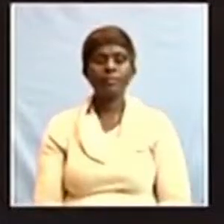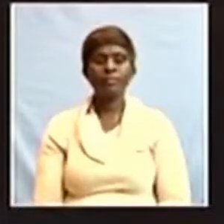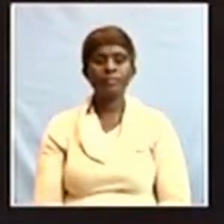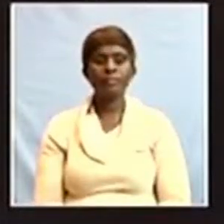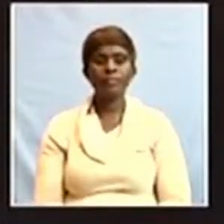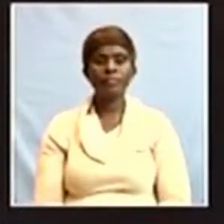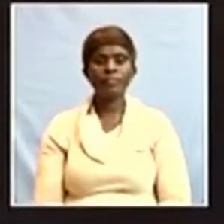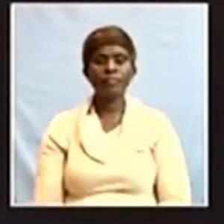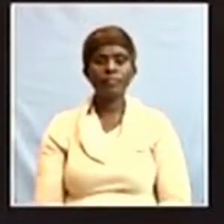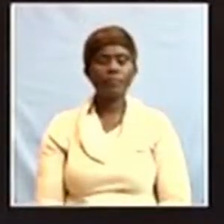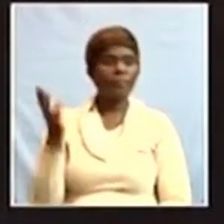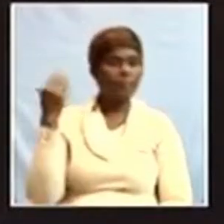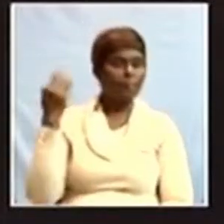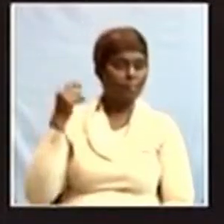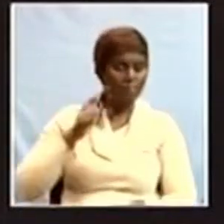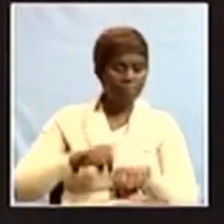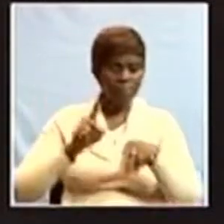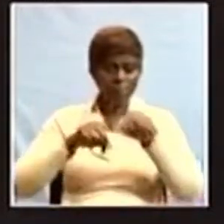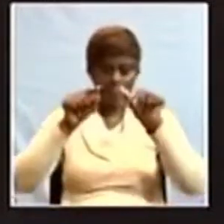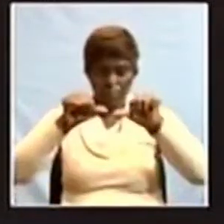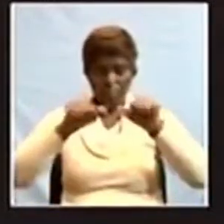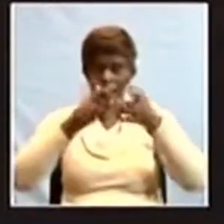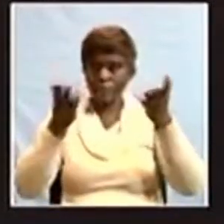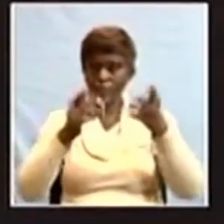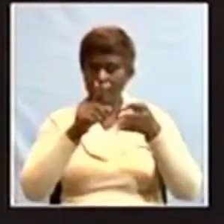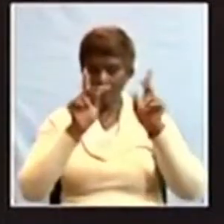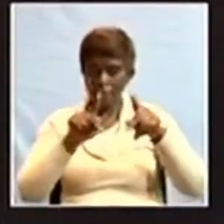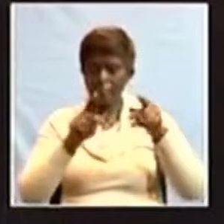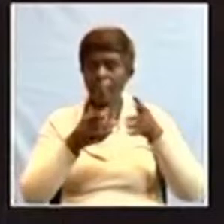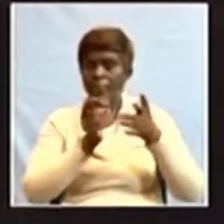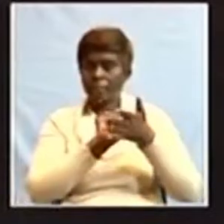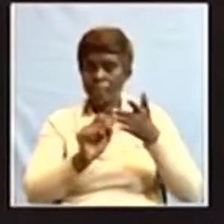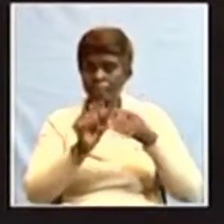Where were they during audit? So this person just sat under